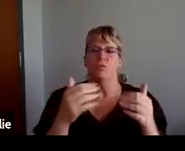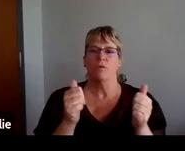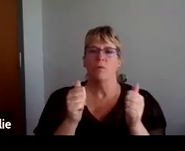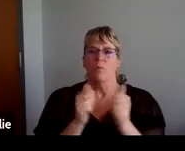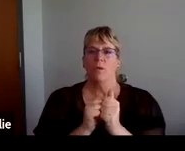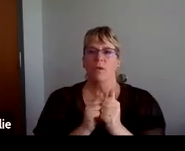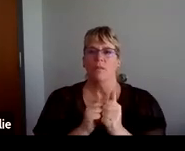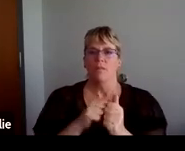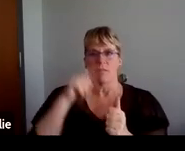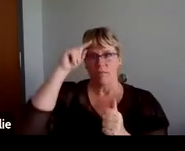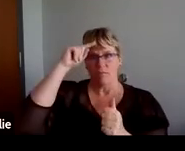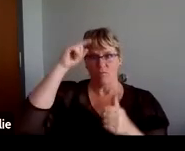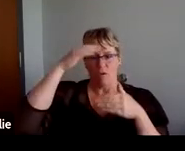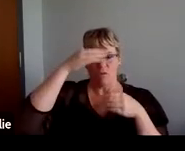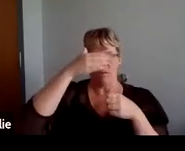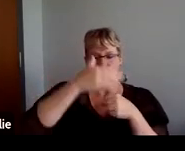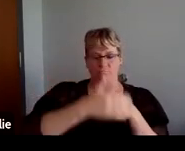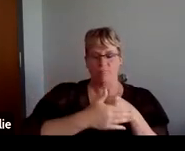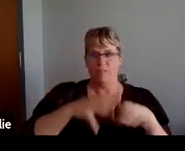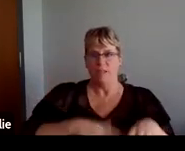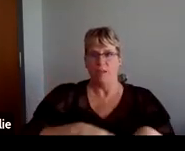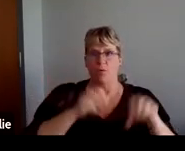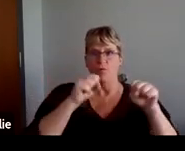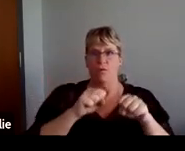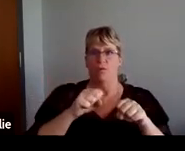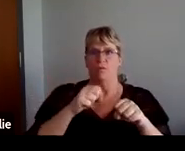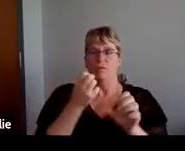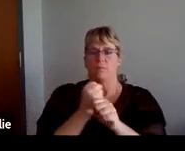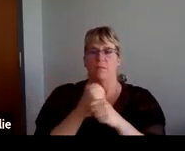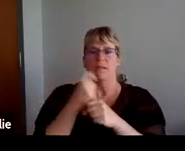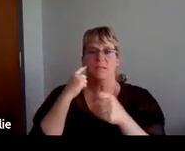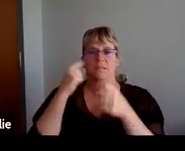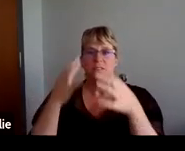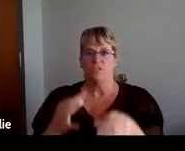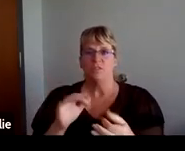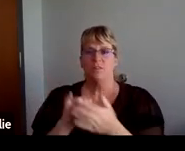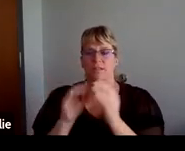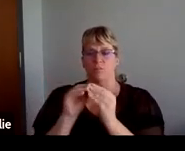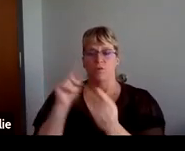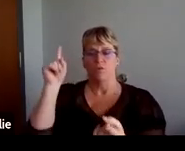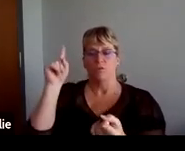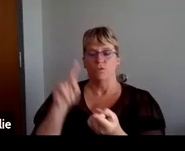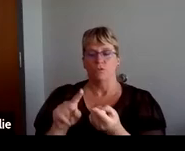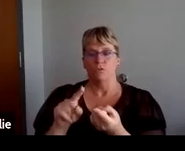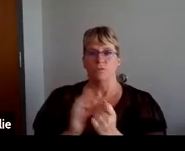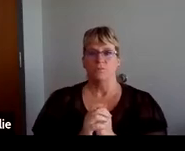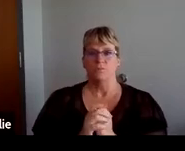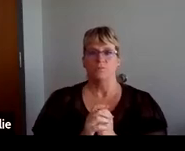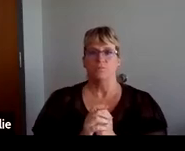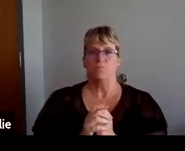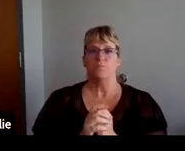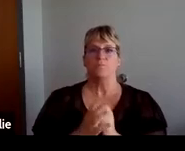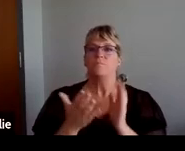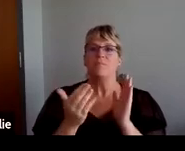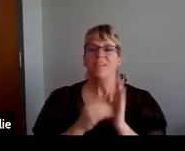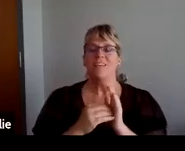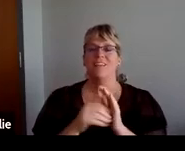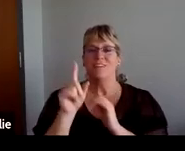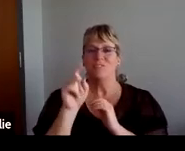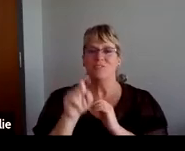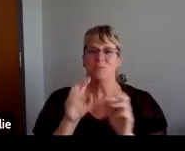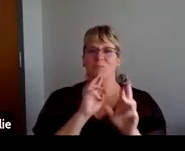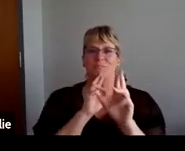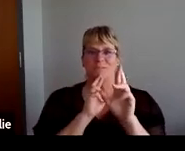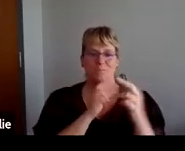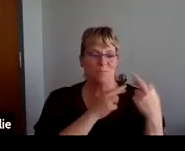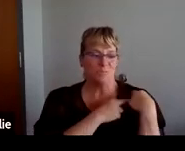prefrontal cortex taking over as our executive brain is reduced. The prefrontal cortex, again, should be responsible